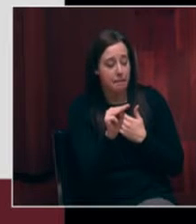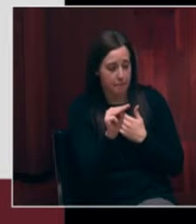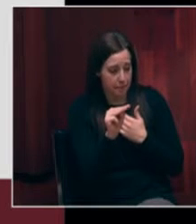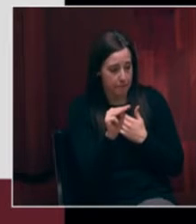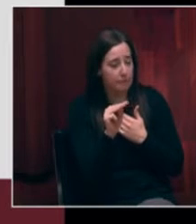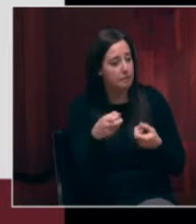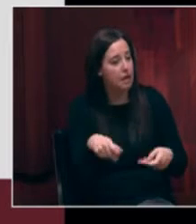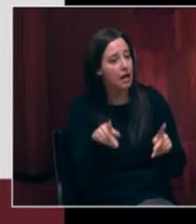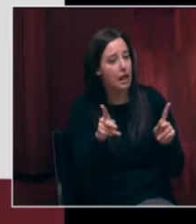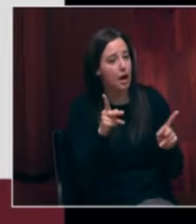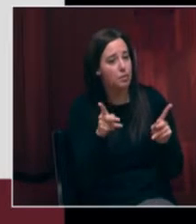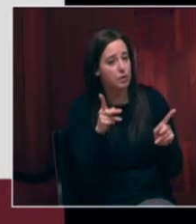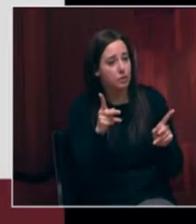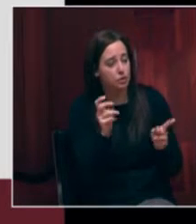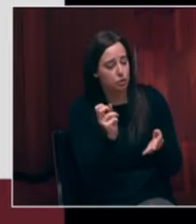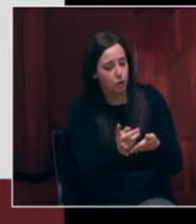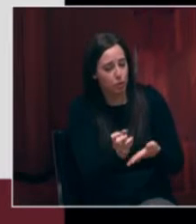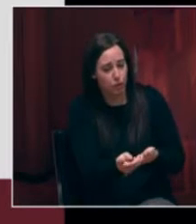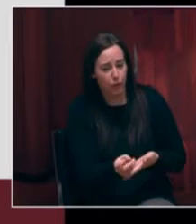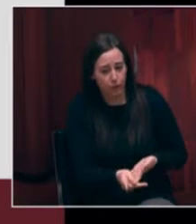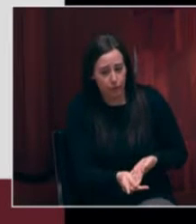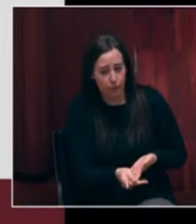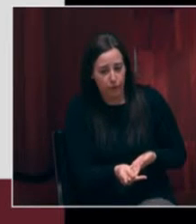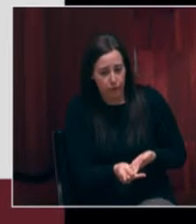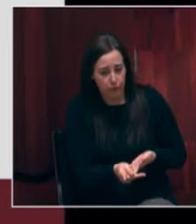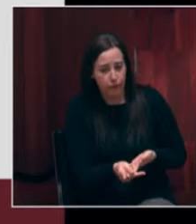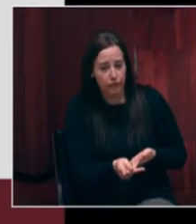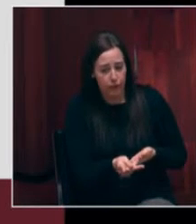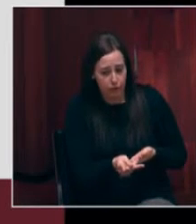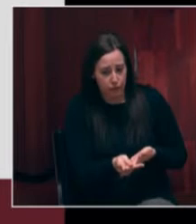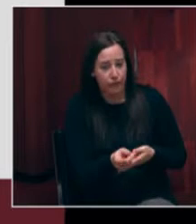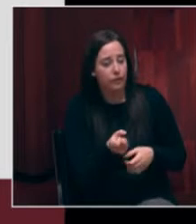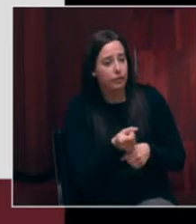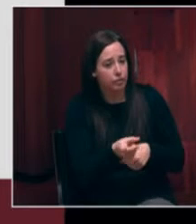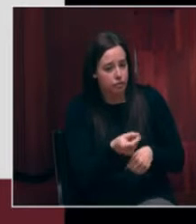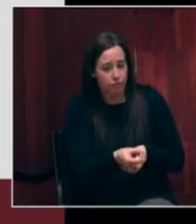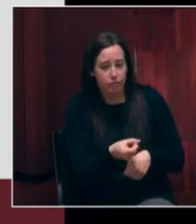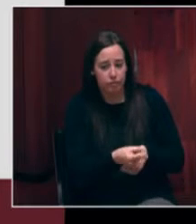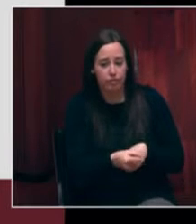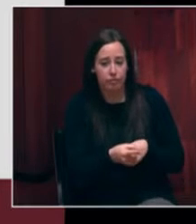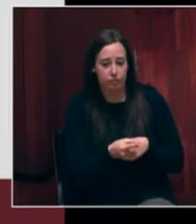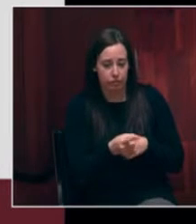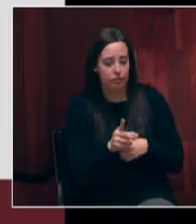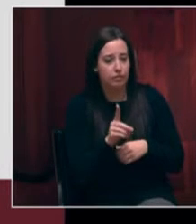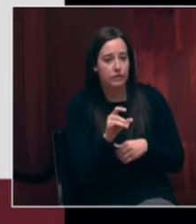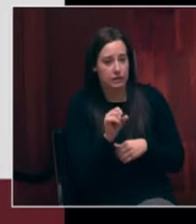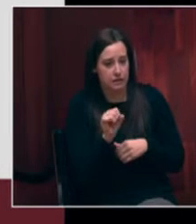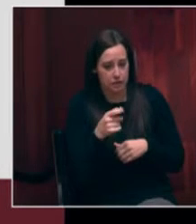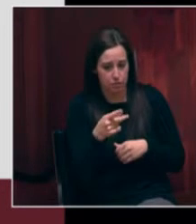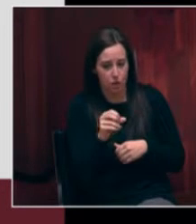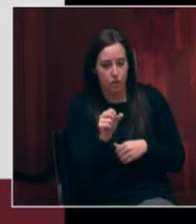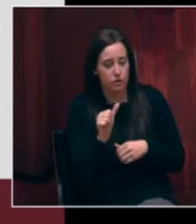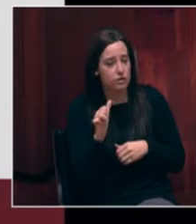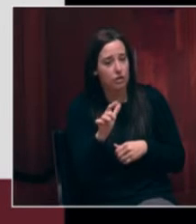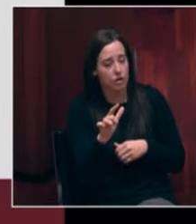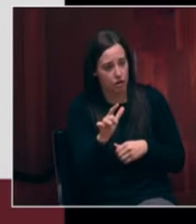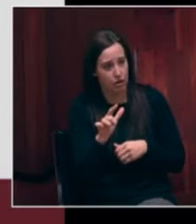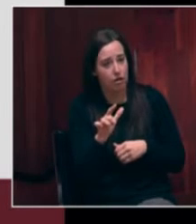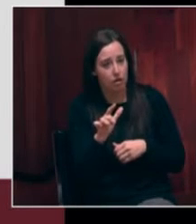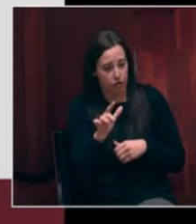people to approve disposal within the ARCUS portal. And so that's led to a lot of process changes for us for